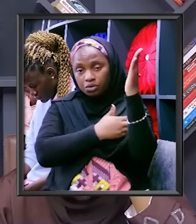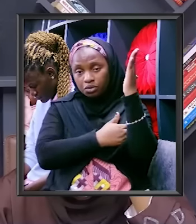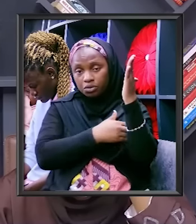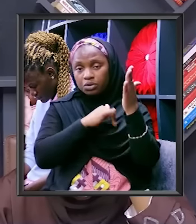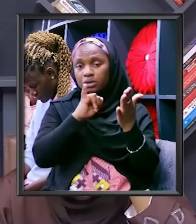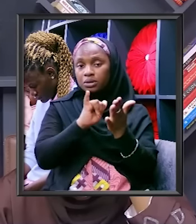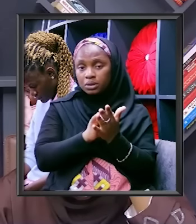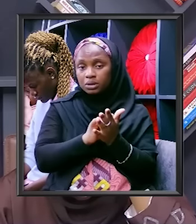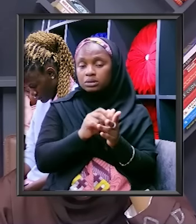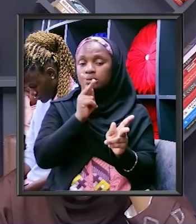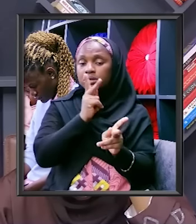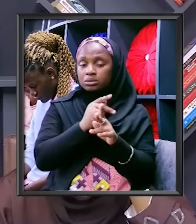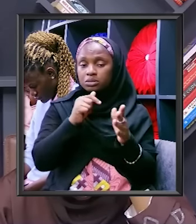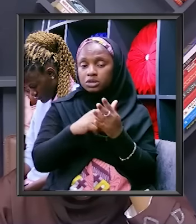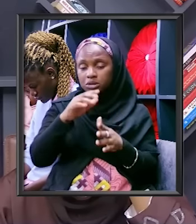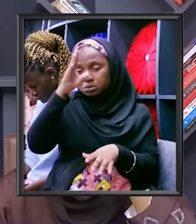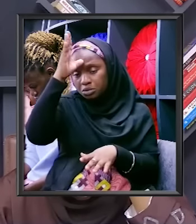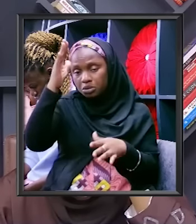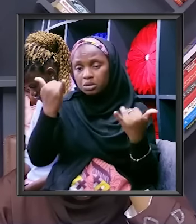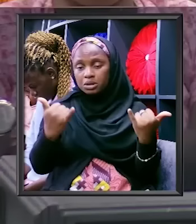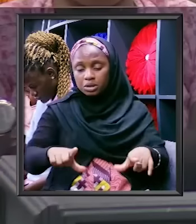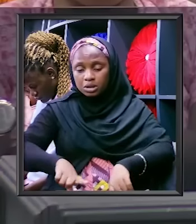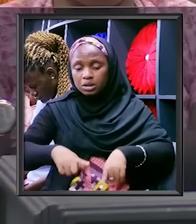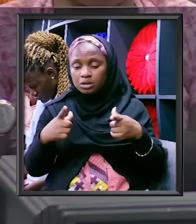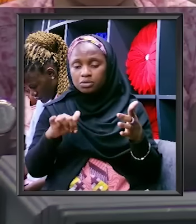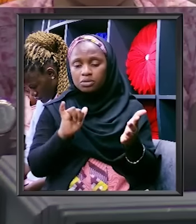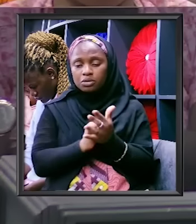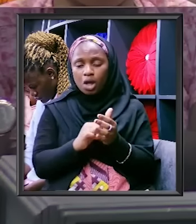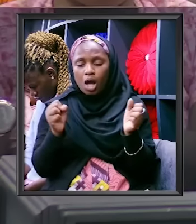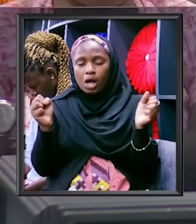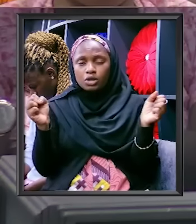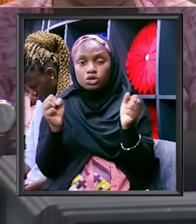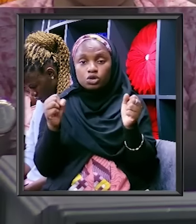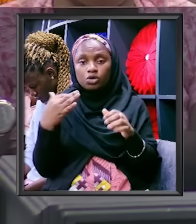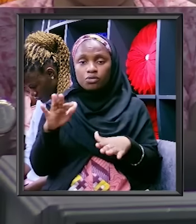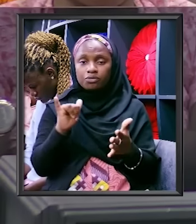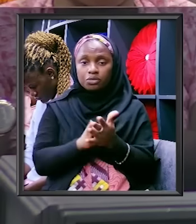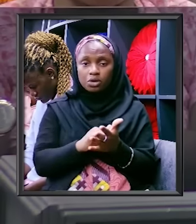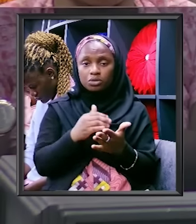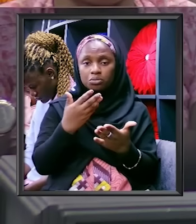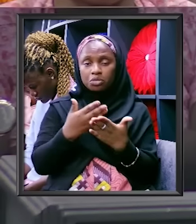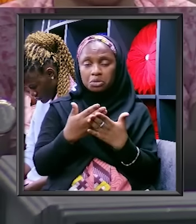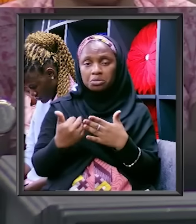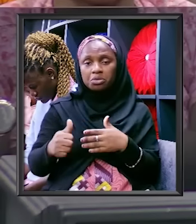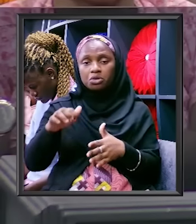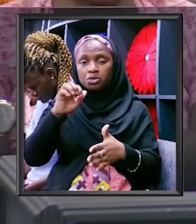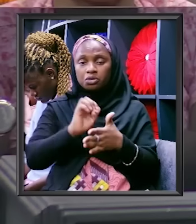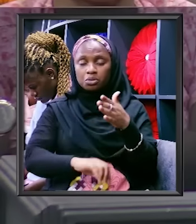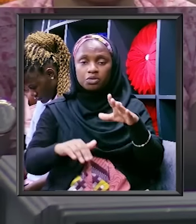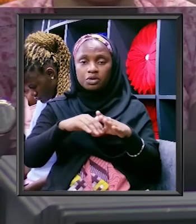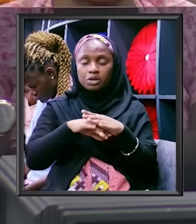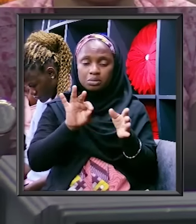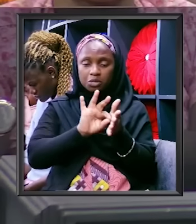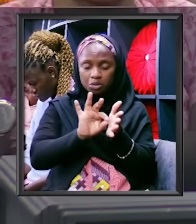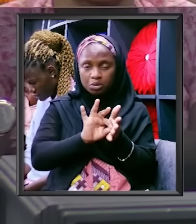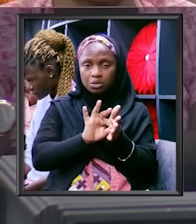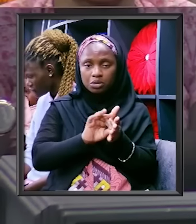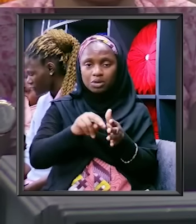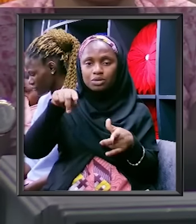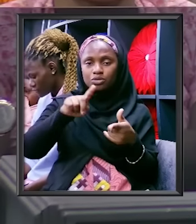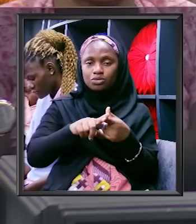we preserve this Baba life. The shock of that money where they come out for in account, suppose don't make my Baba BP shoot